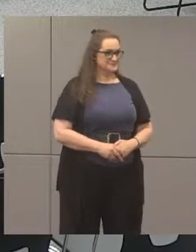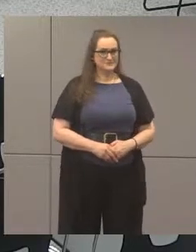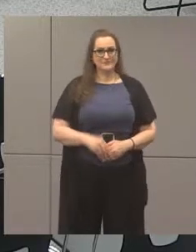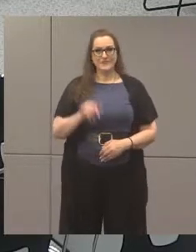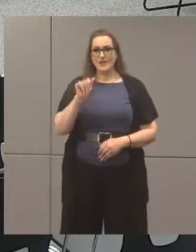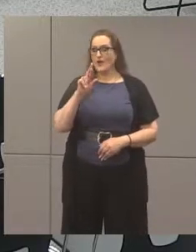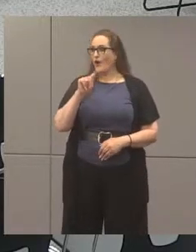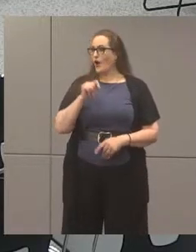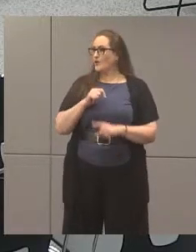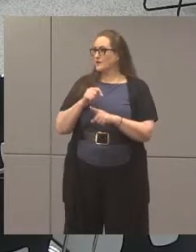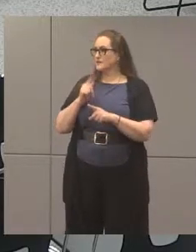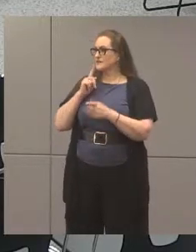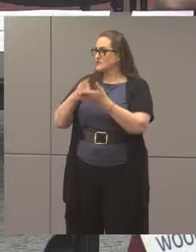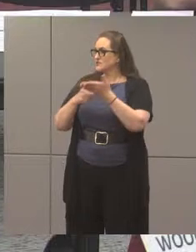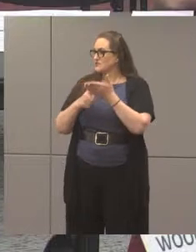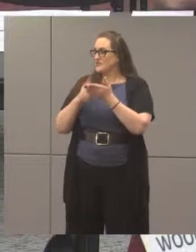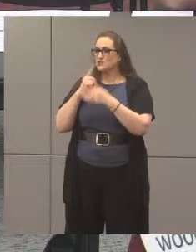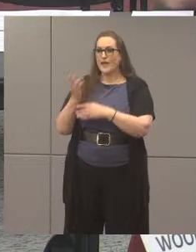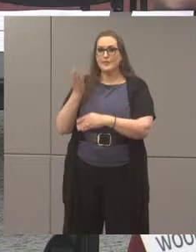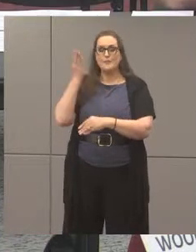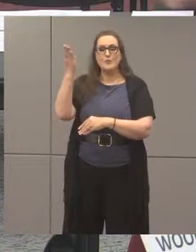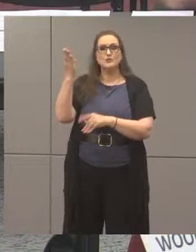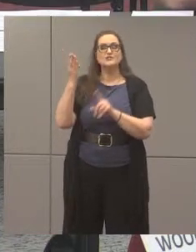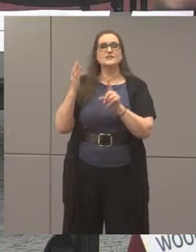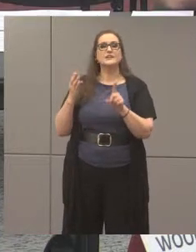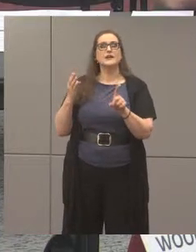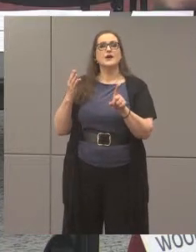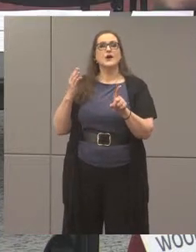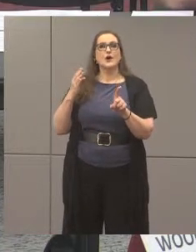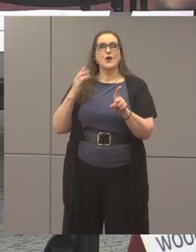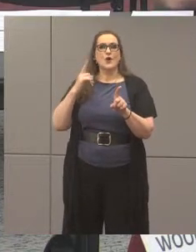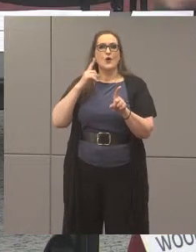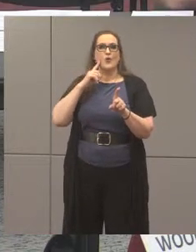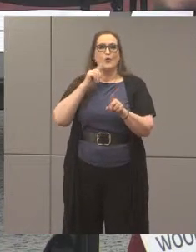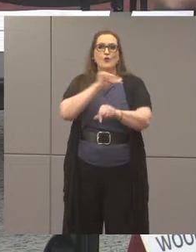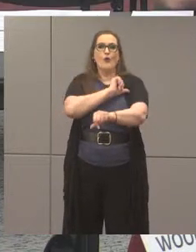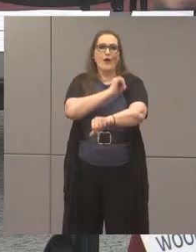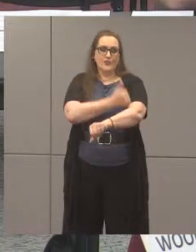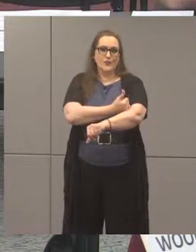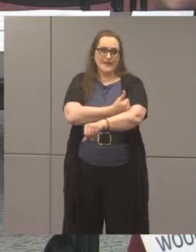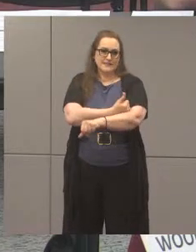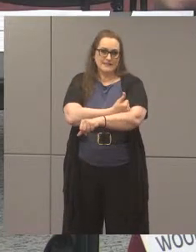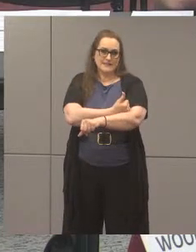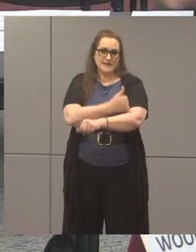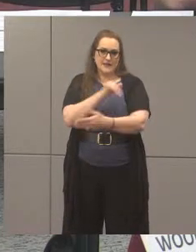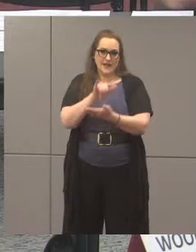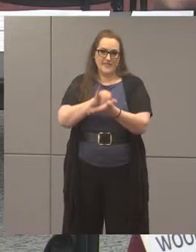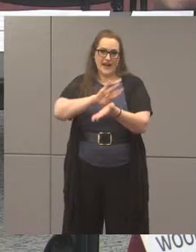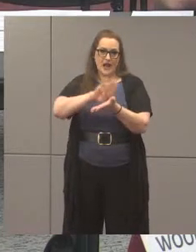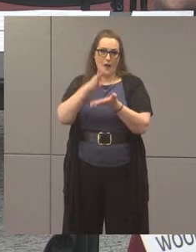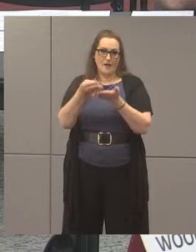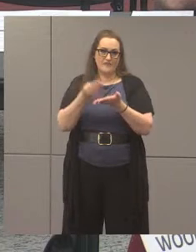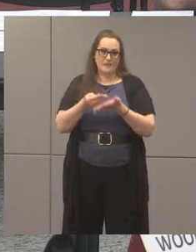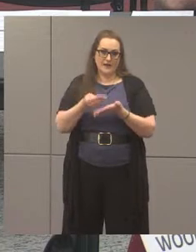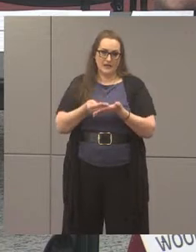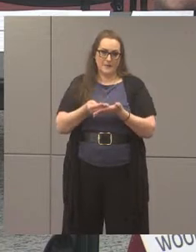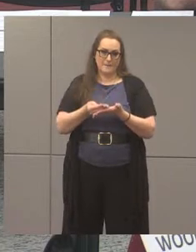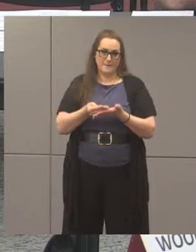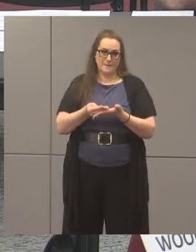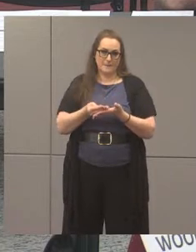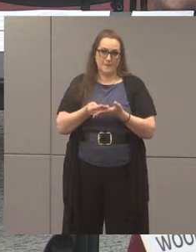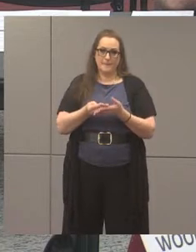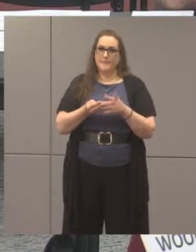Art? On the discussion on the motion, we're authorizing that amount of money.